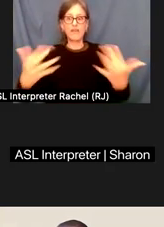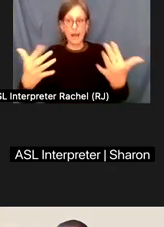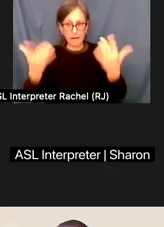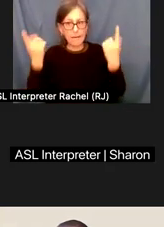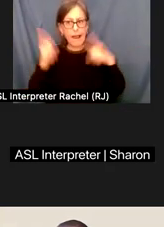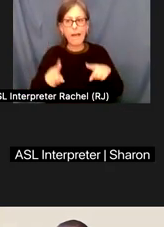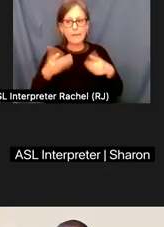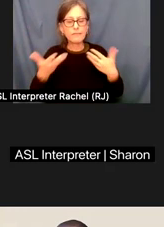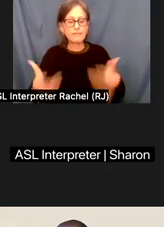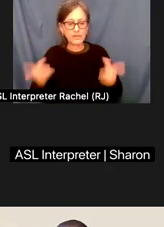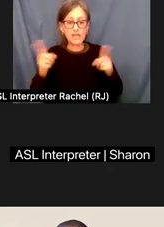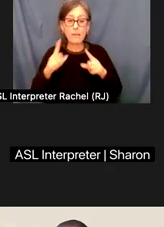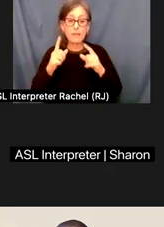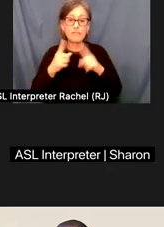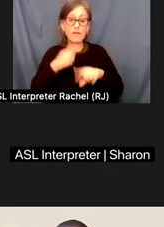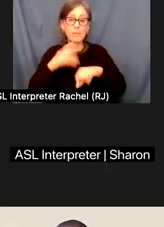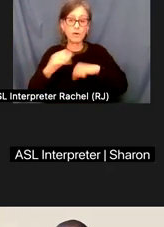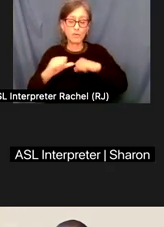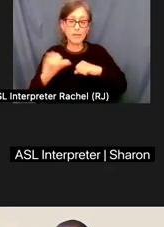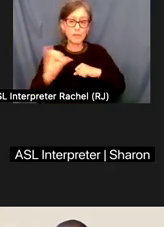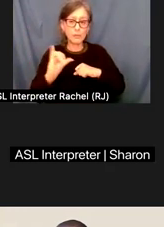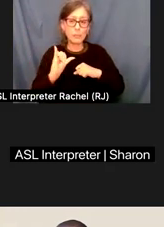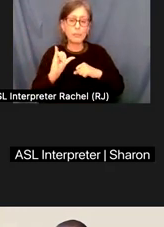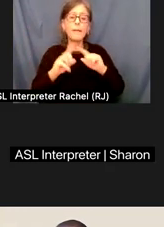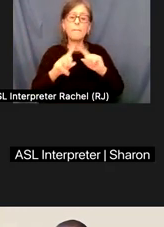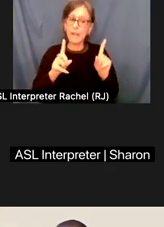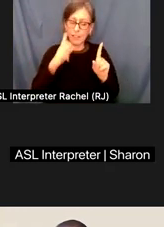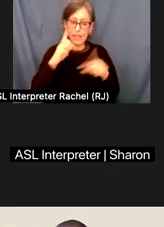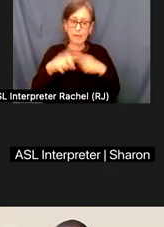has happened in earthquakes. But also think